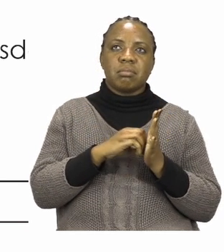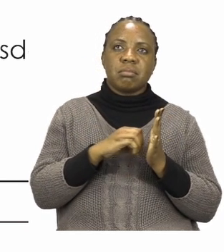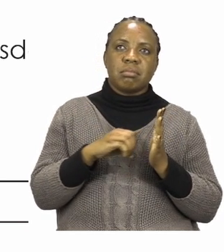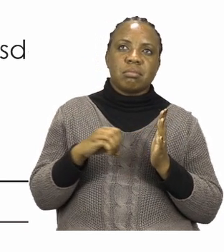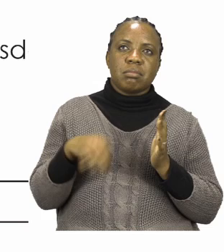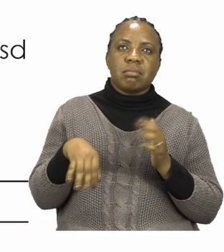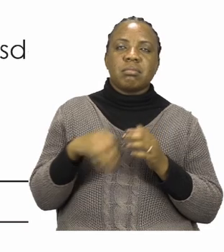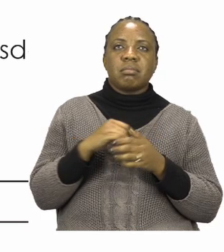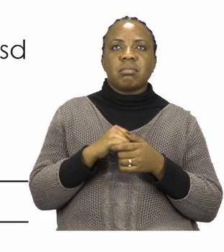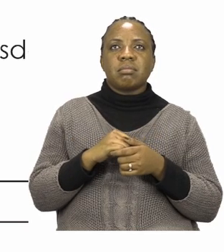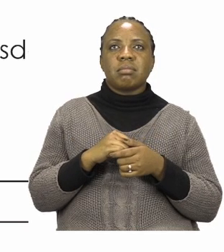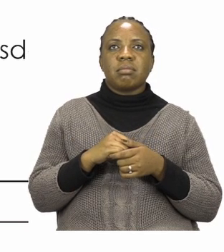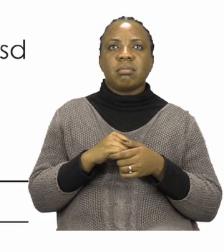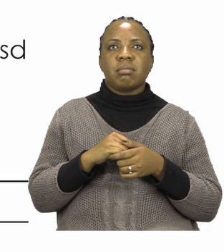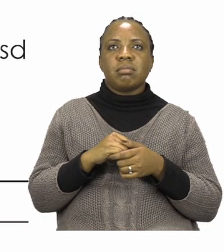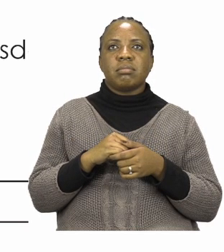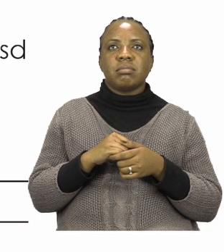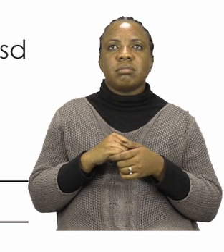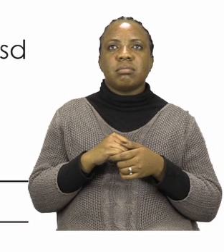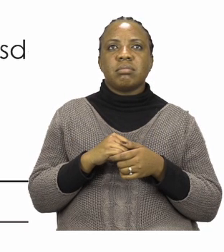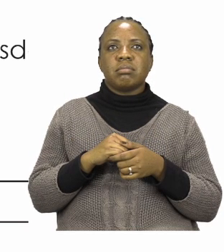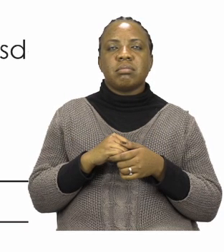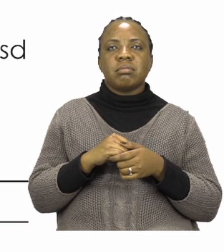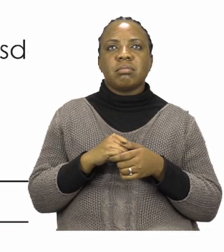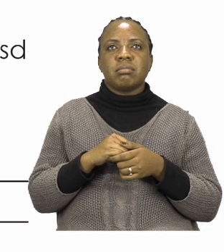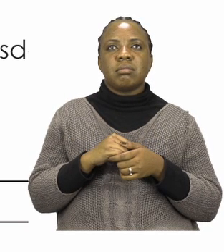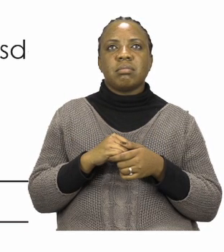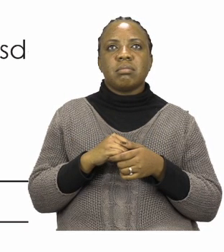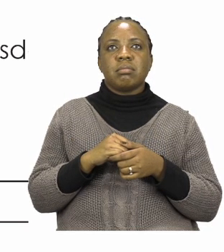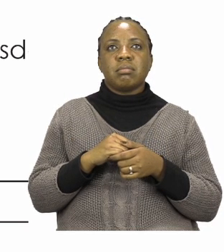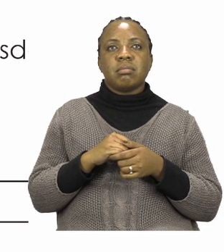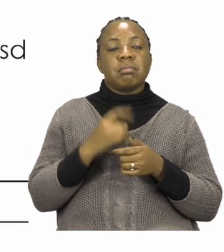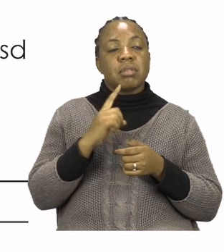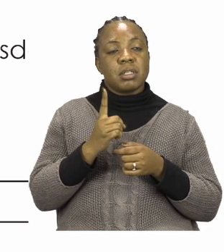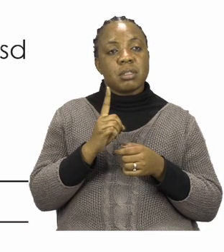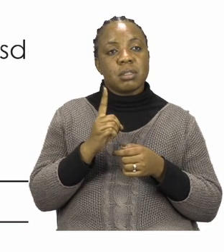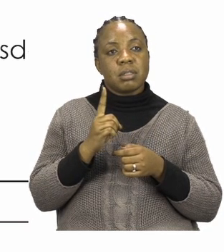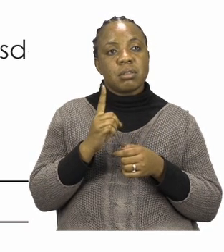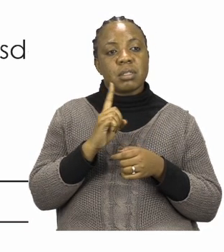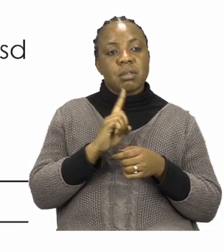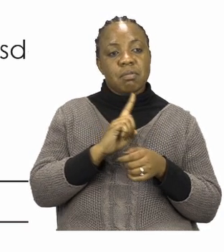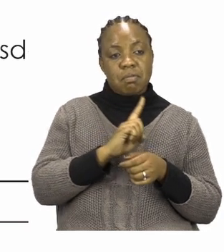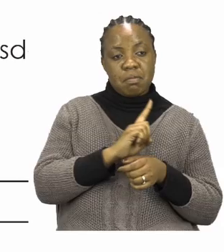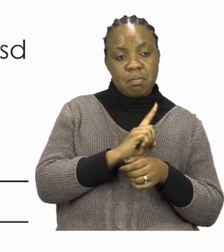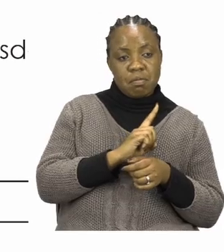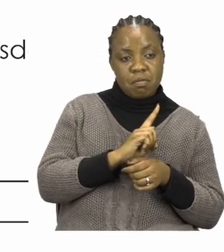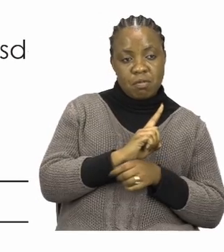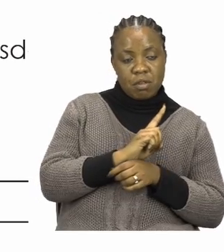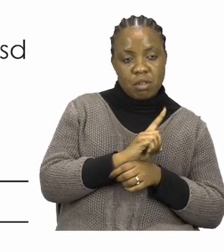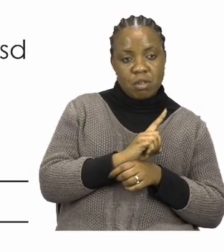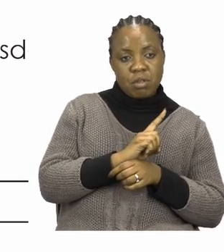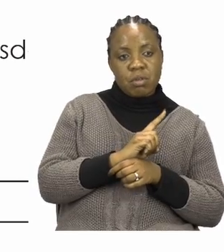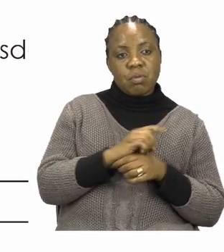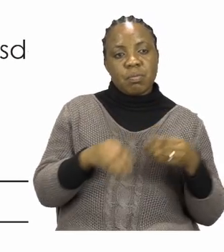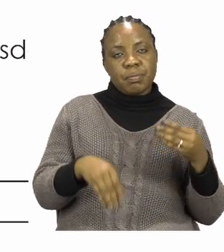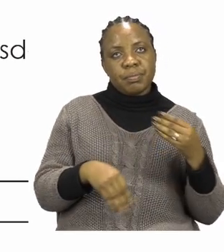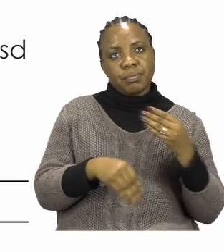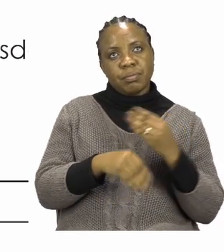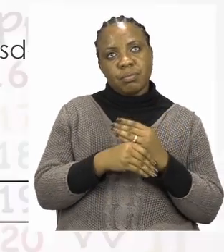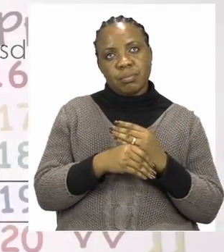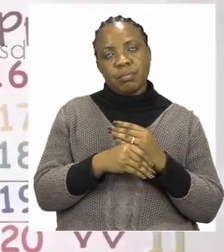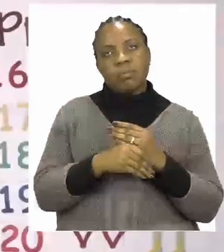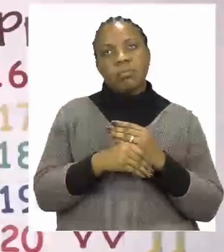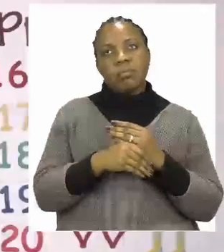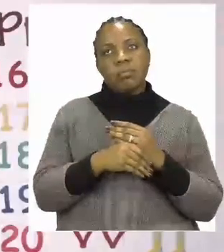So, before we subtract, we need to first actually add. And here's why. Let's take a look at the